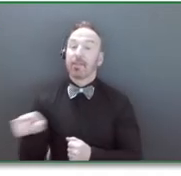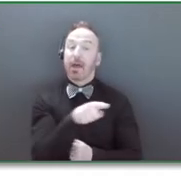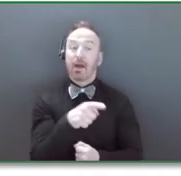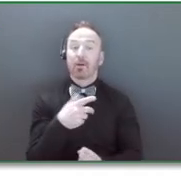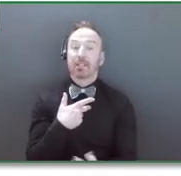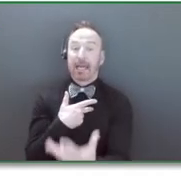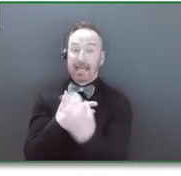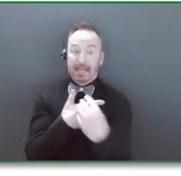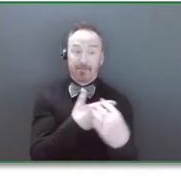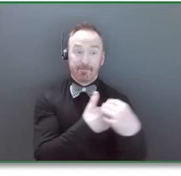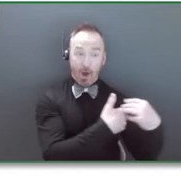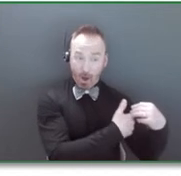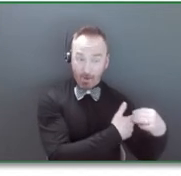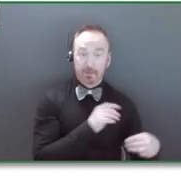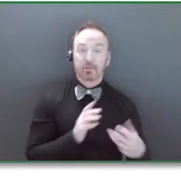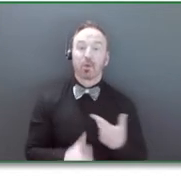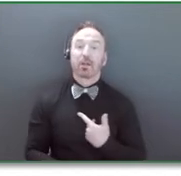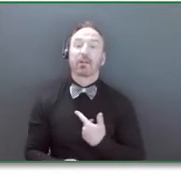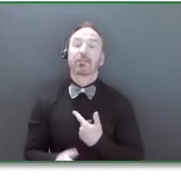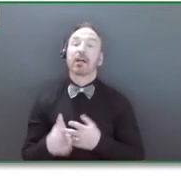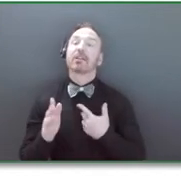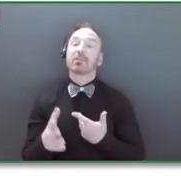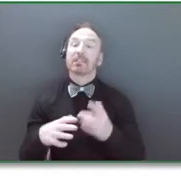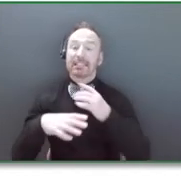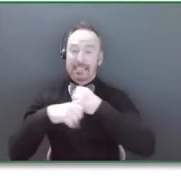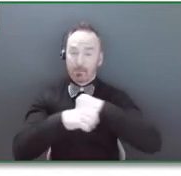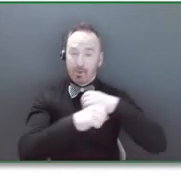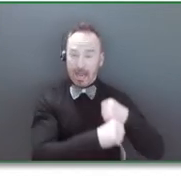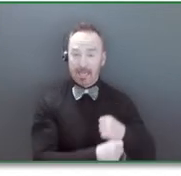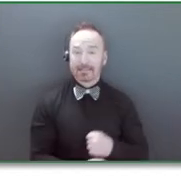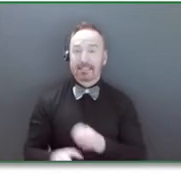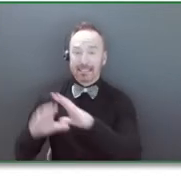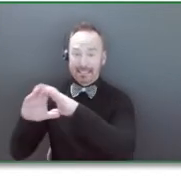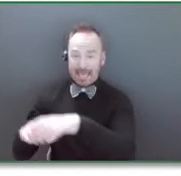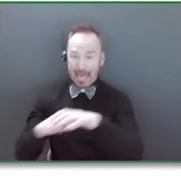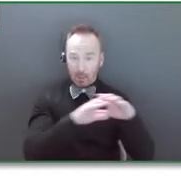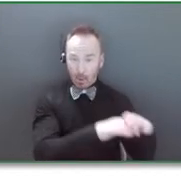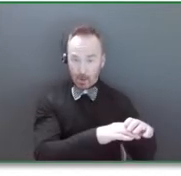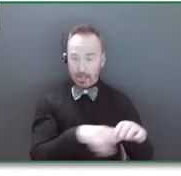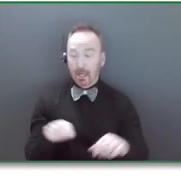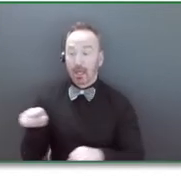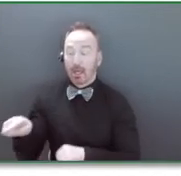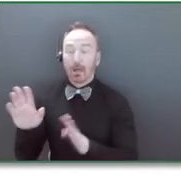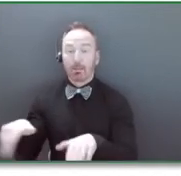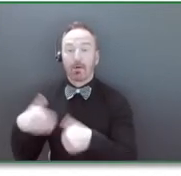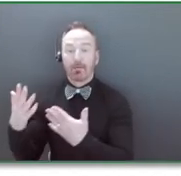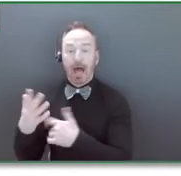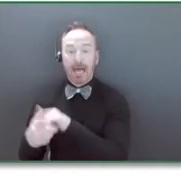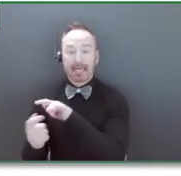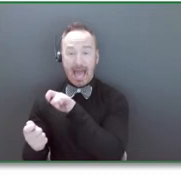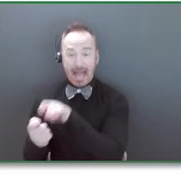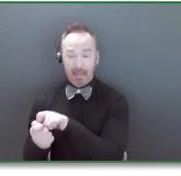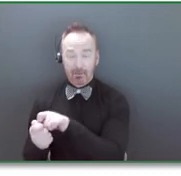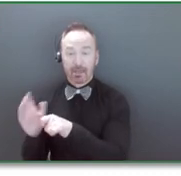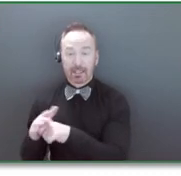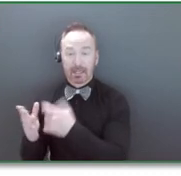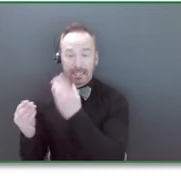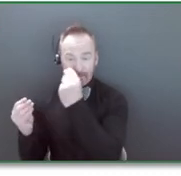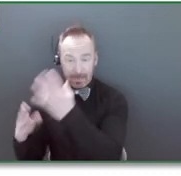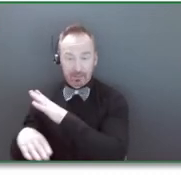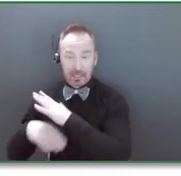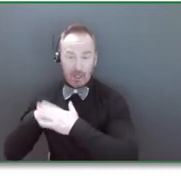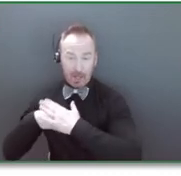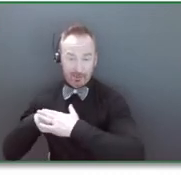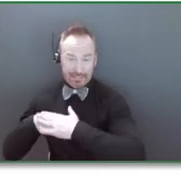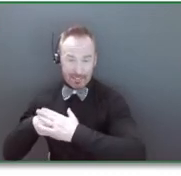may be summarised under two categories: providing accurate information and consultation. Another way of putting it is